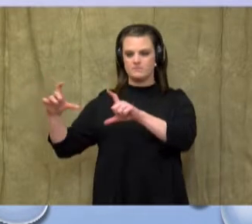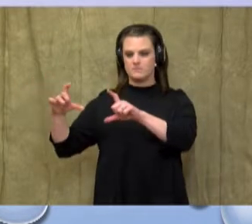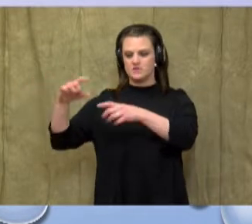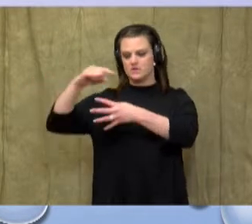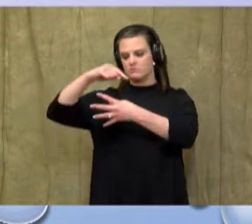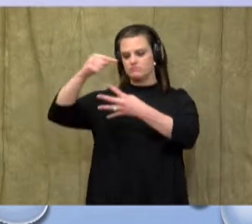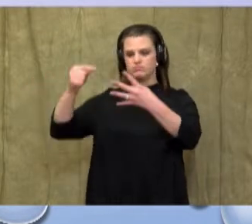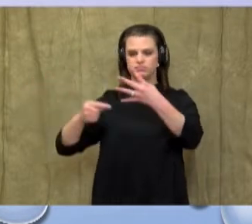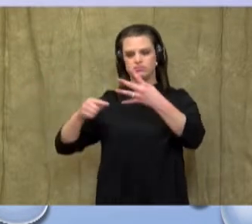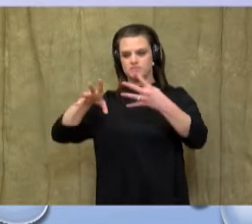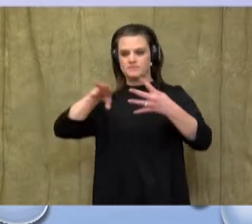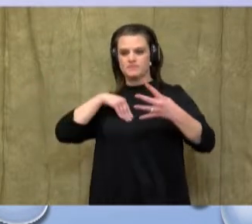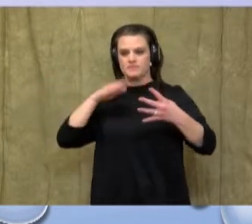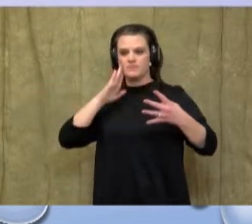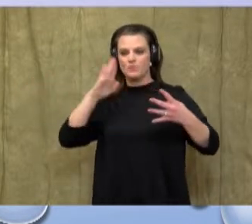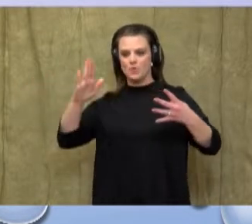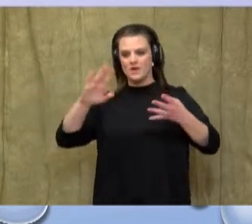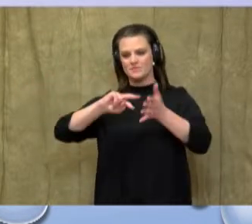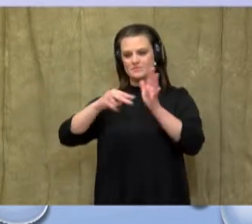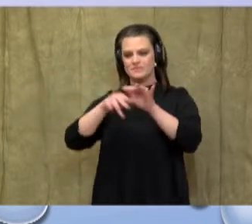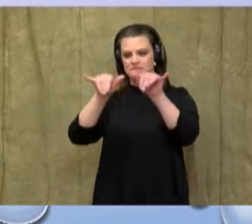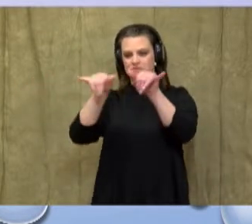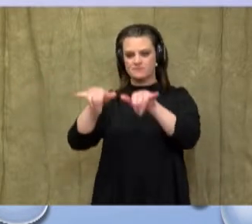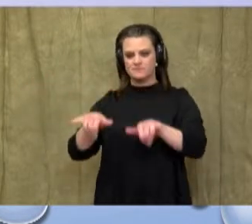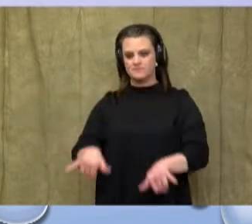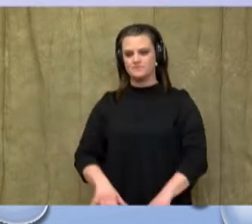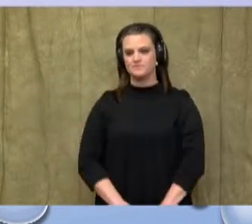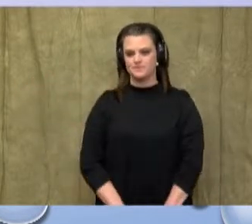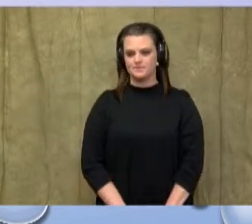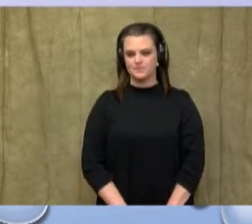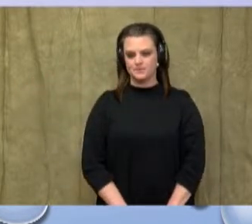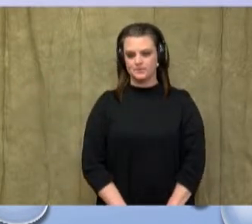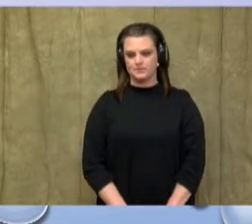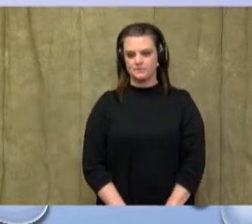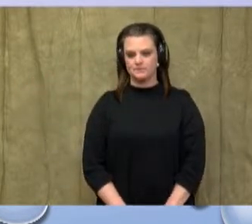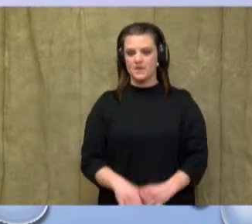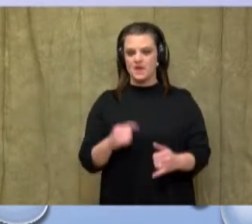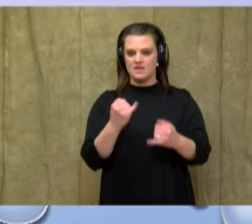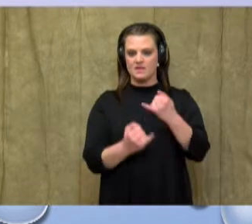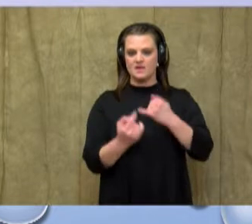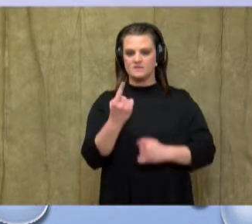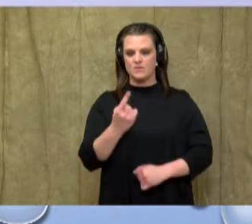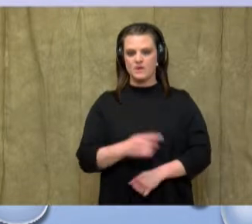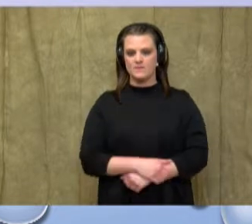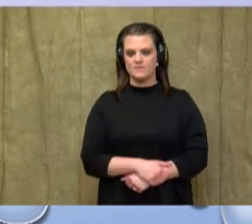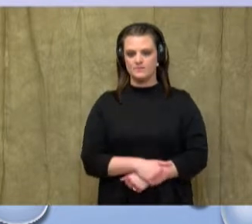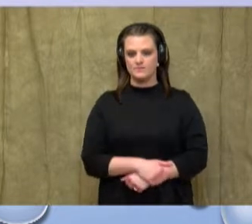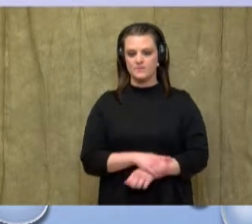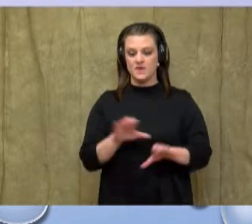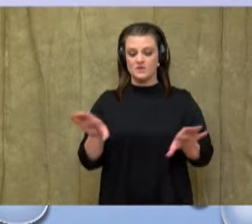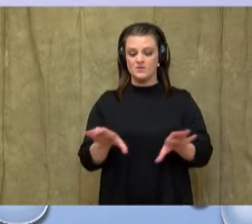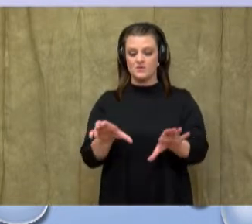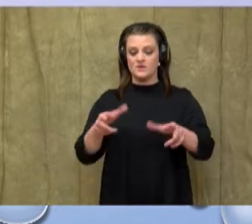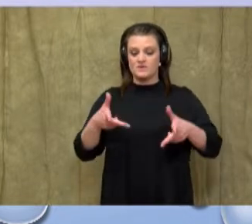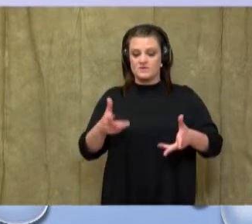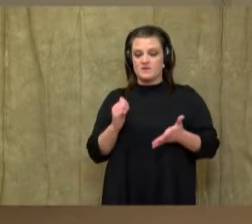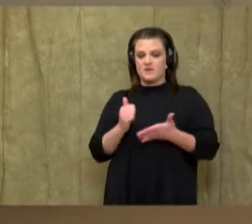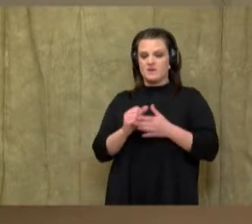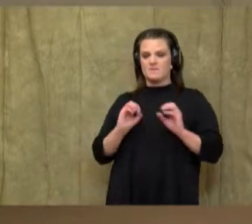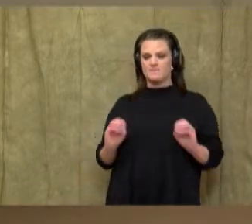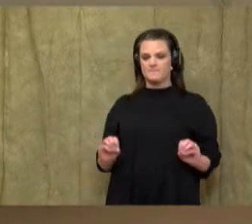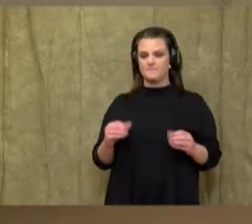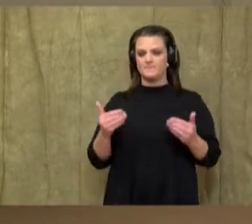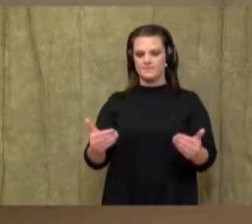the parentheses. All of that means the same thing. All right, let's look at this last one. I want you to do this one without my help before we